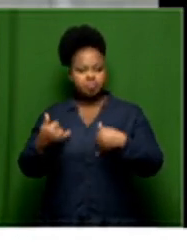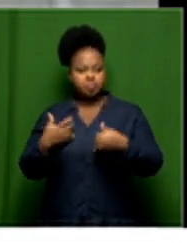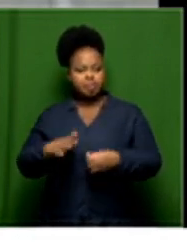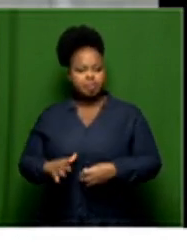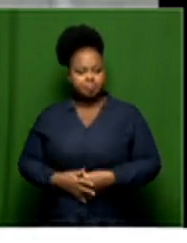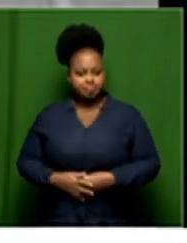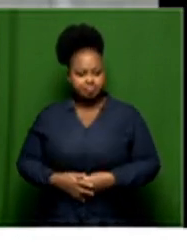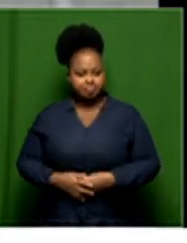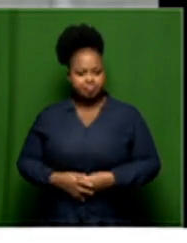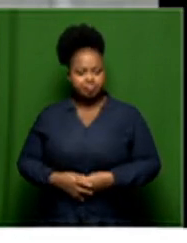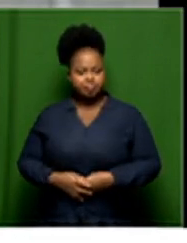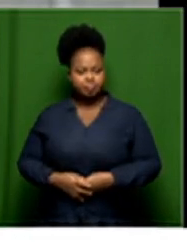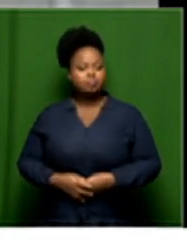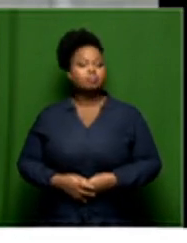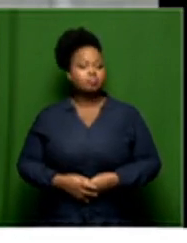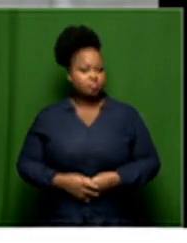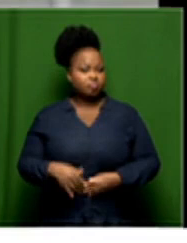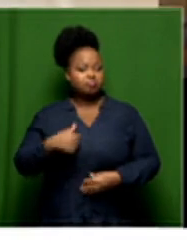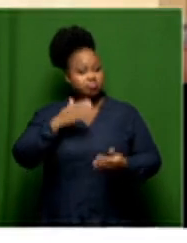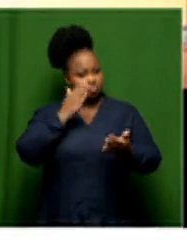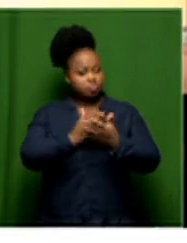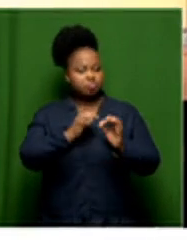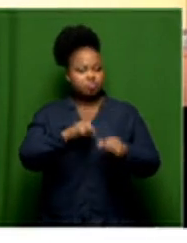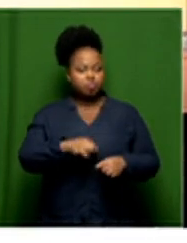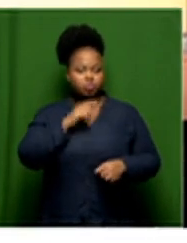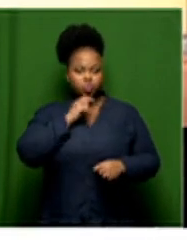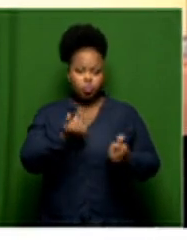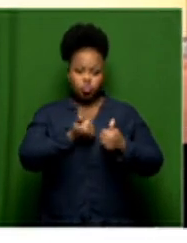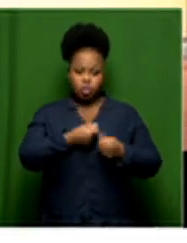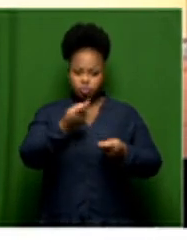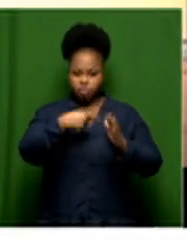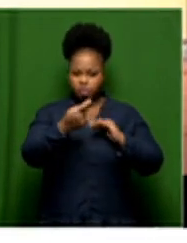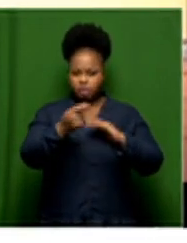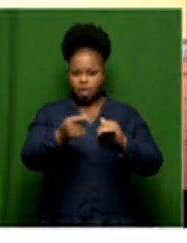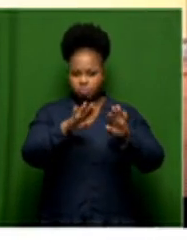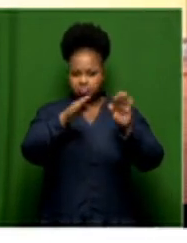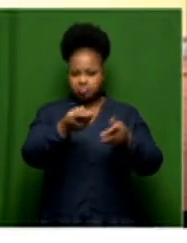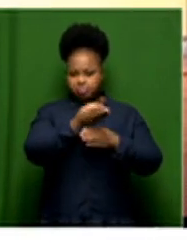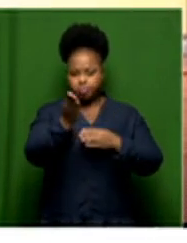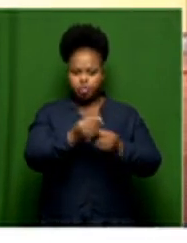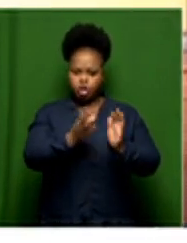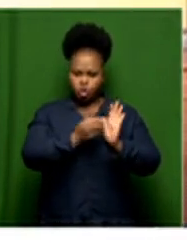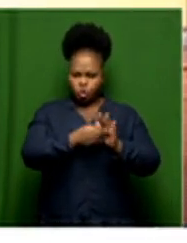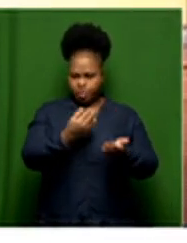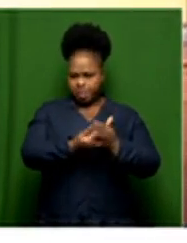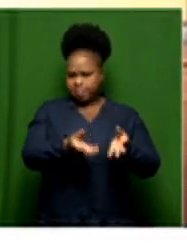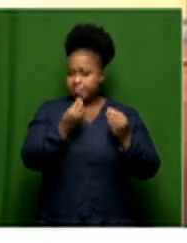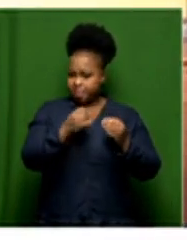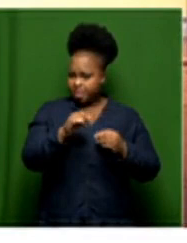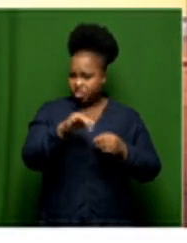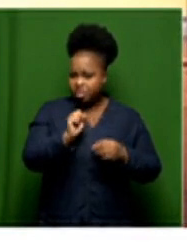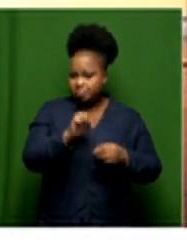it before I start planning the next. Well, I'm sure it is already on the bookshelves, and I'm sure there is a copy that I can get at Tasha's,